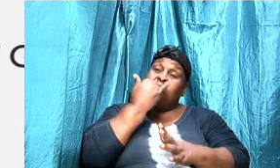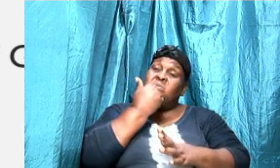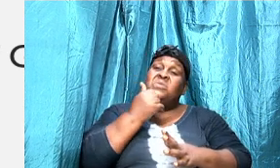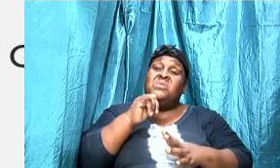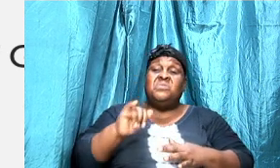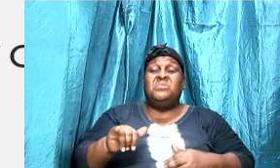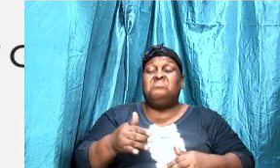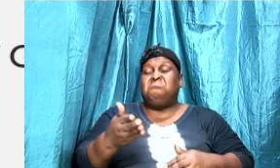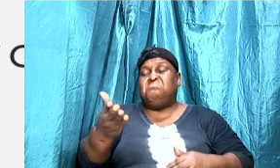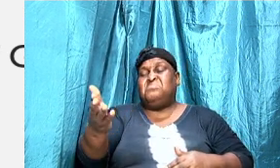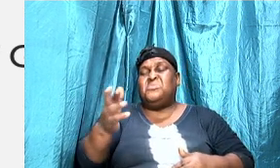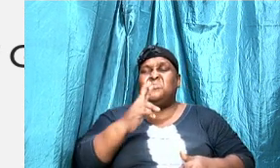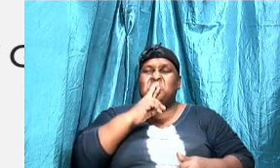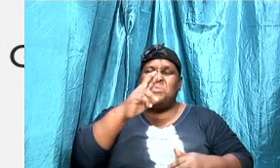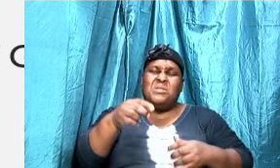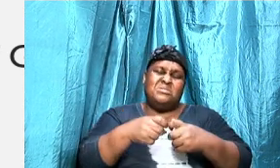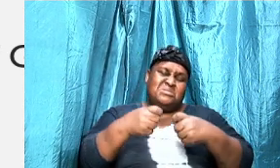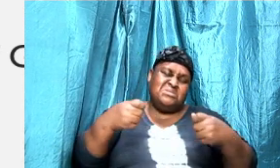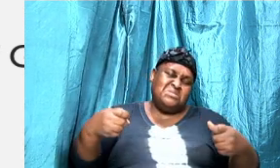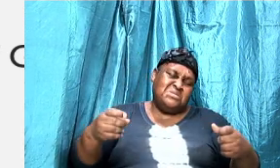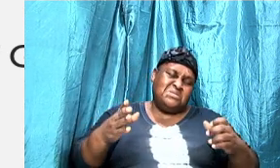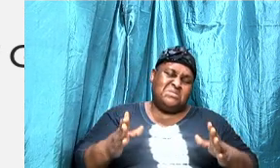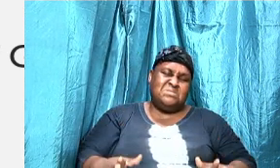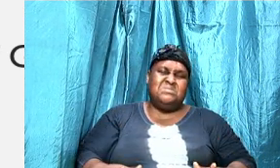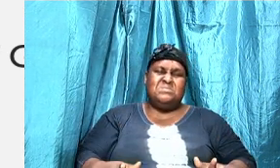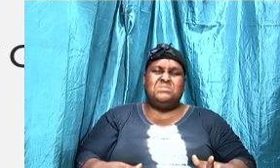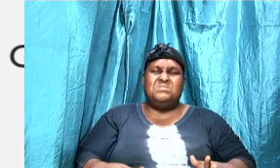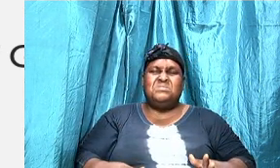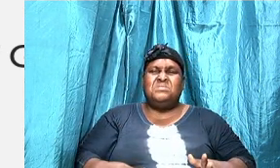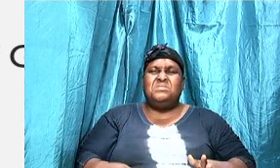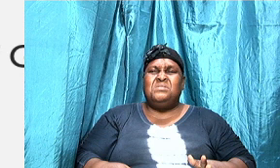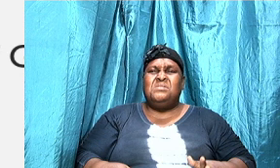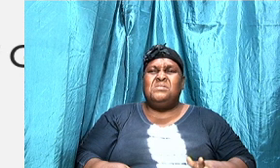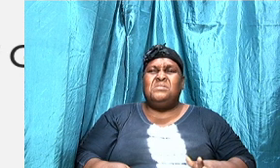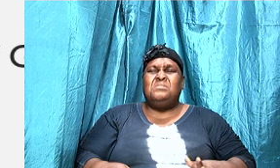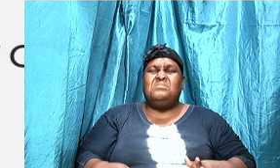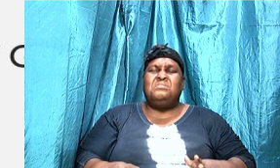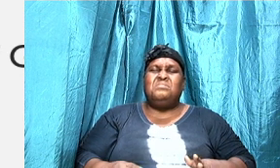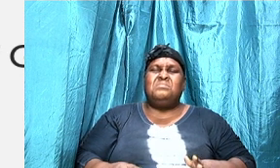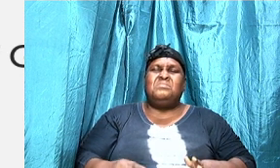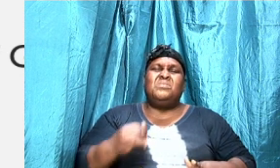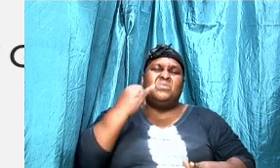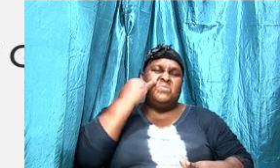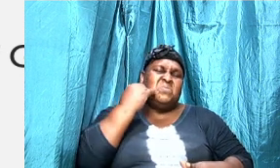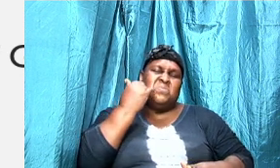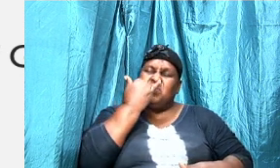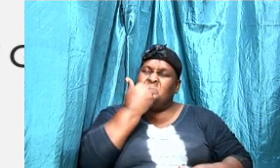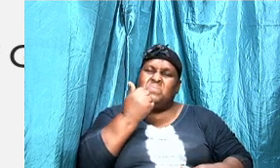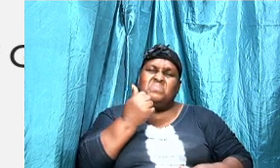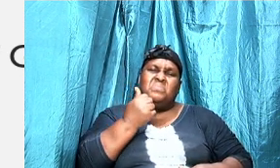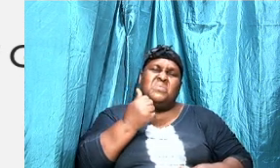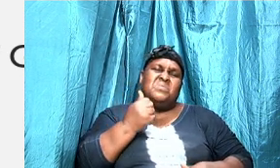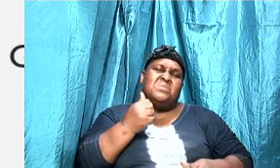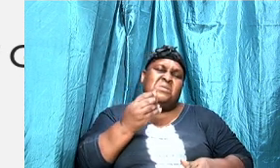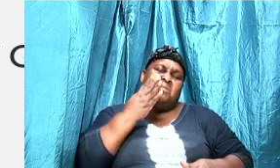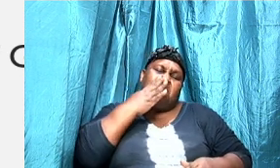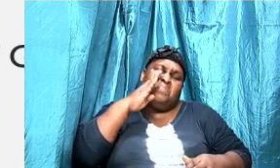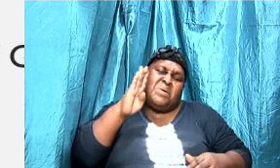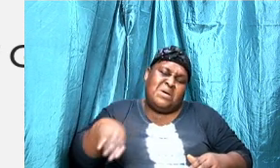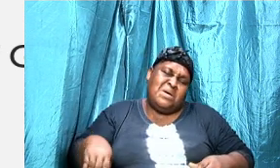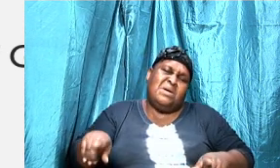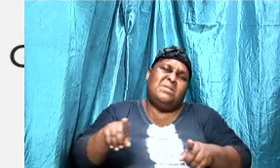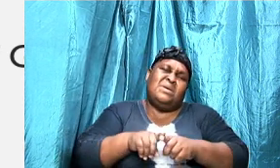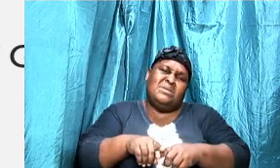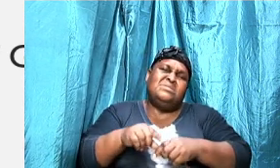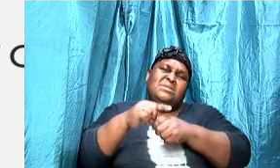they weren't obeying the law, they weren't keeping the law, so they were just as bad as the Gentiles. They were just